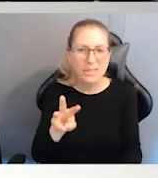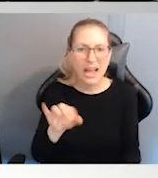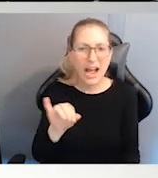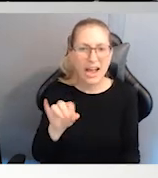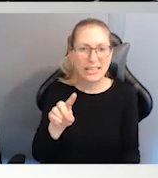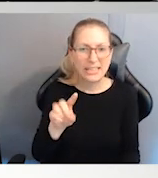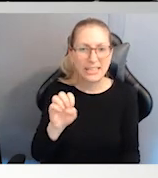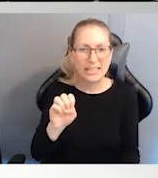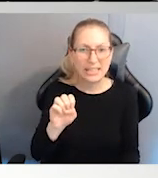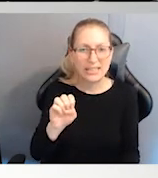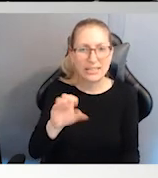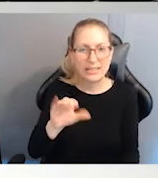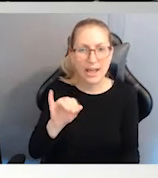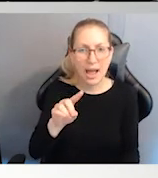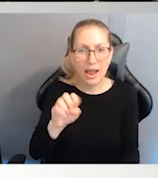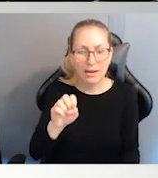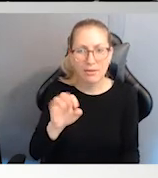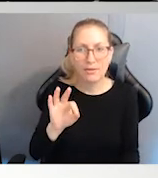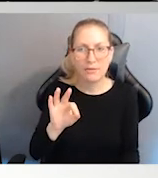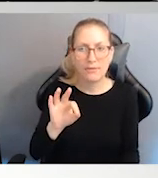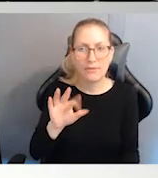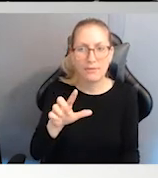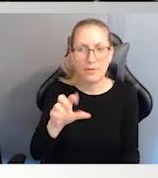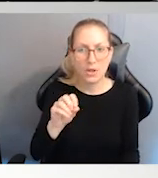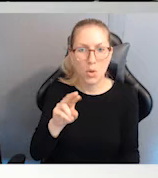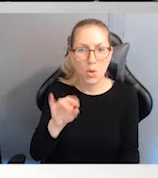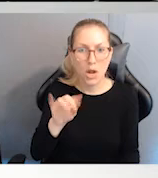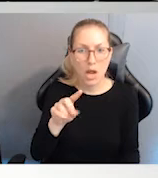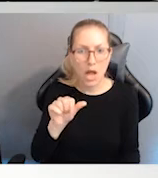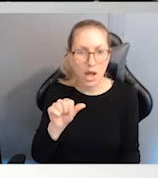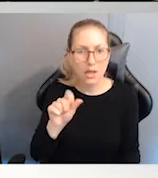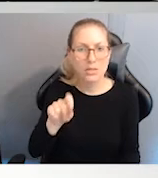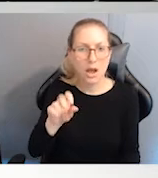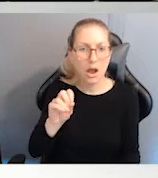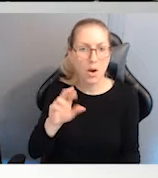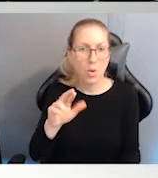We have Senator Allison Tant